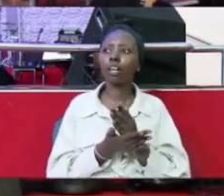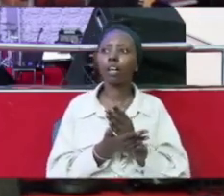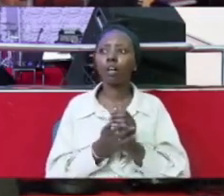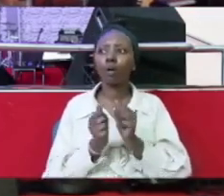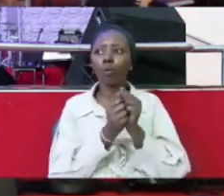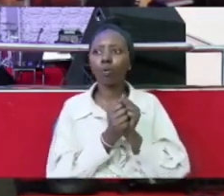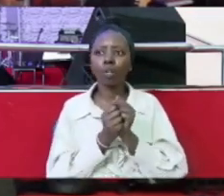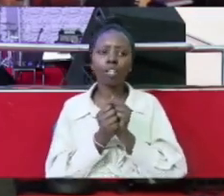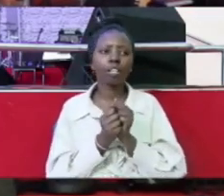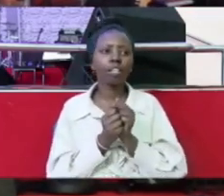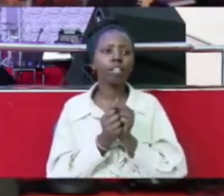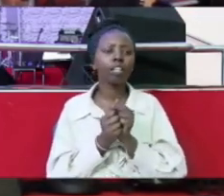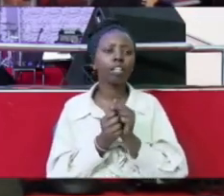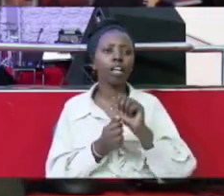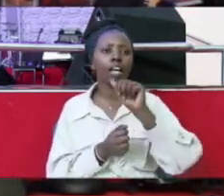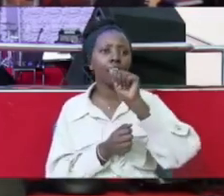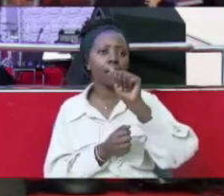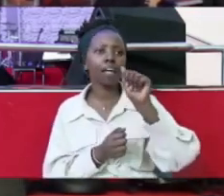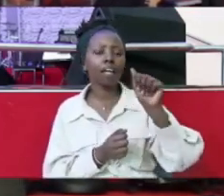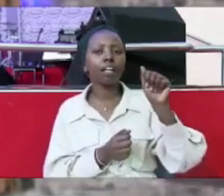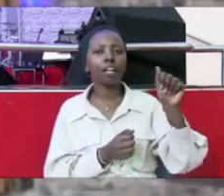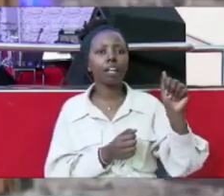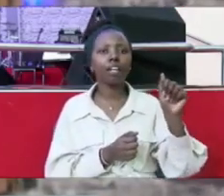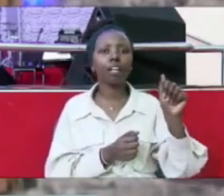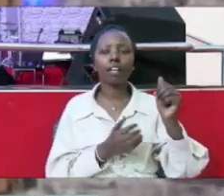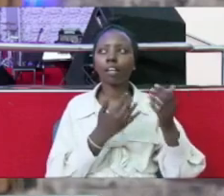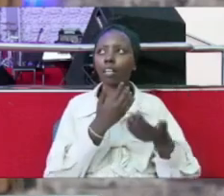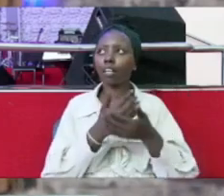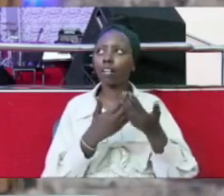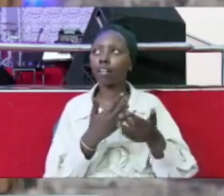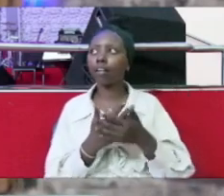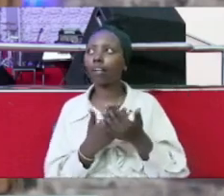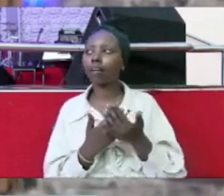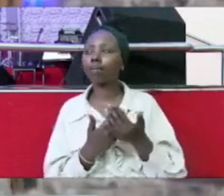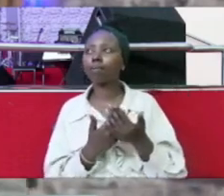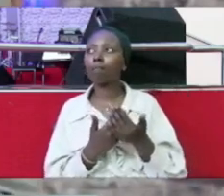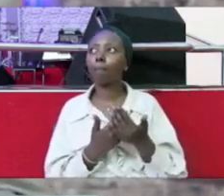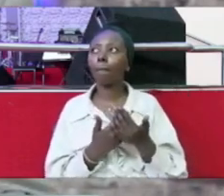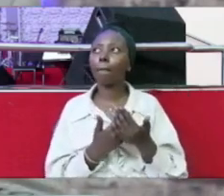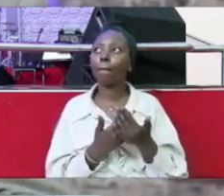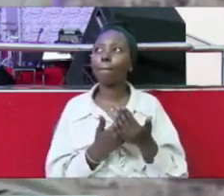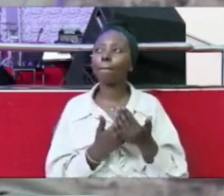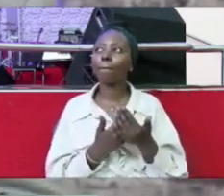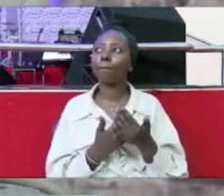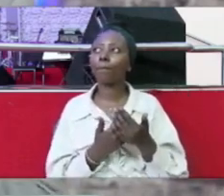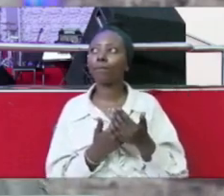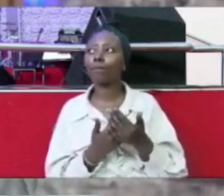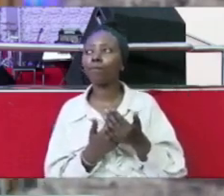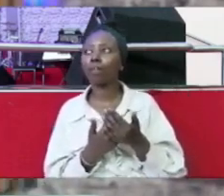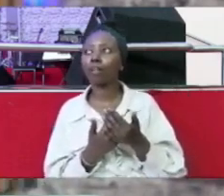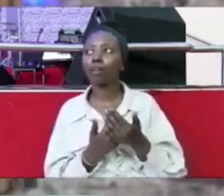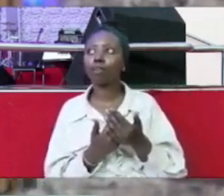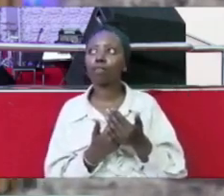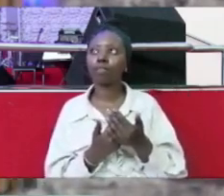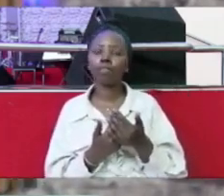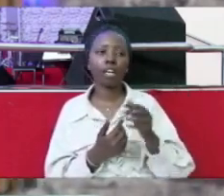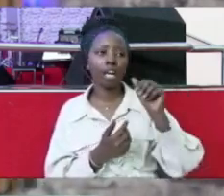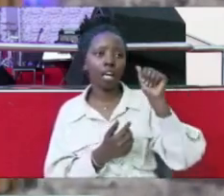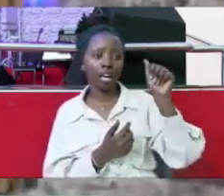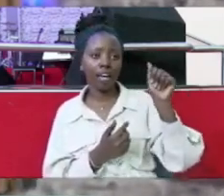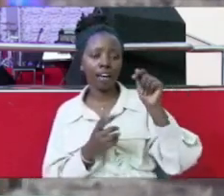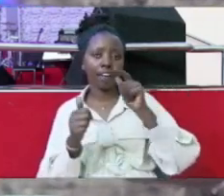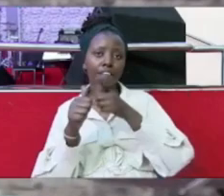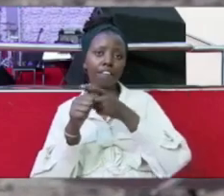watu ambao unatagamana nao uweze kuwachukulia kwa heshima ambayo inajulikana kama A3. So, and the first A